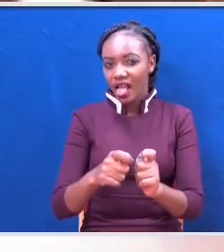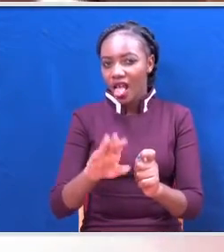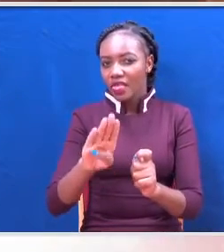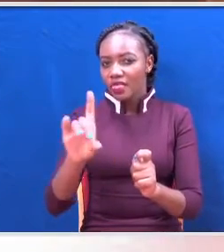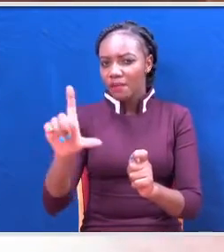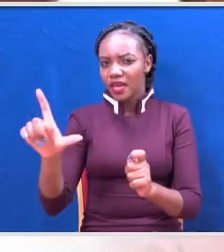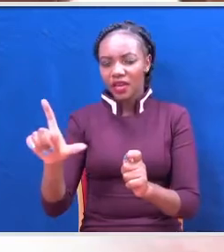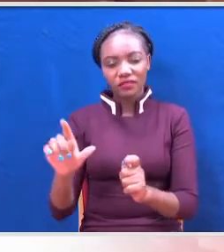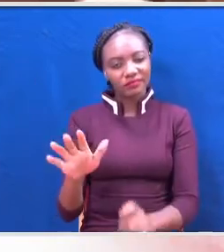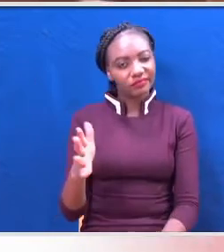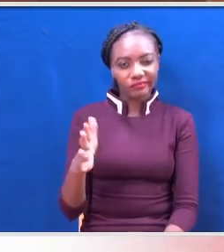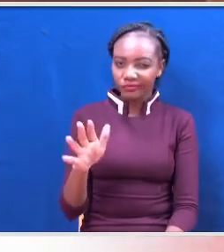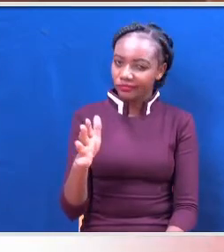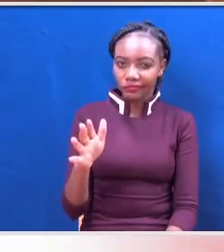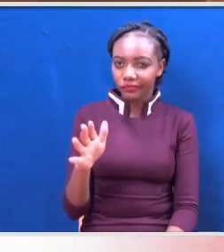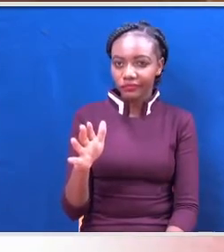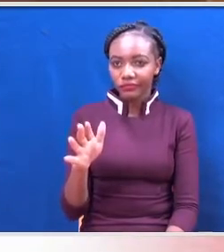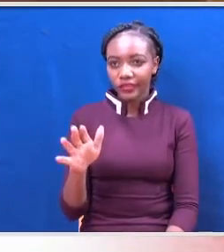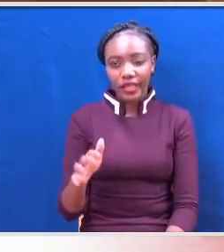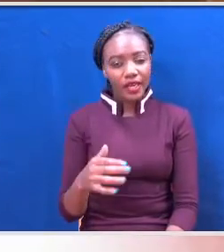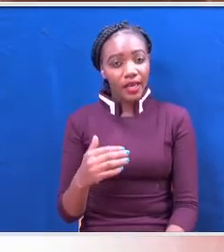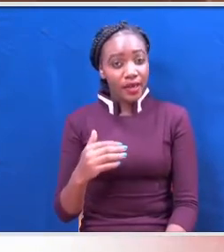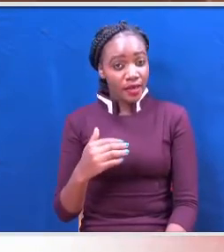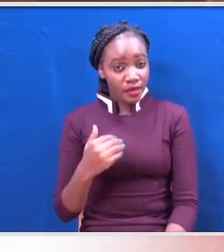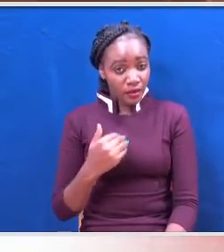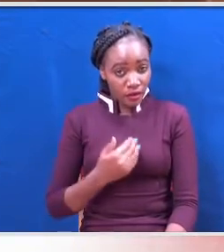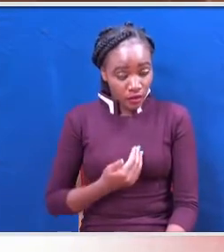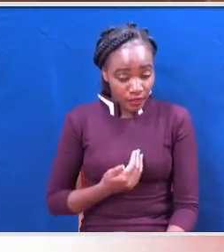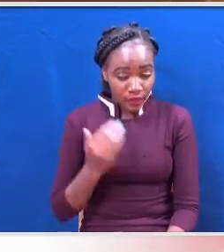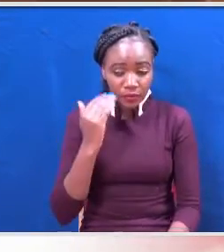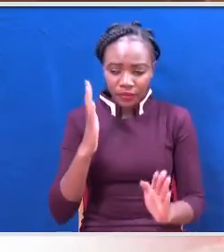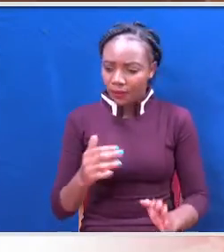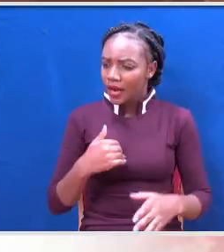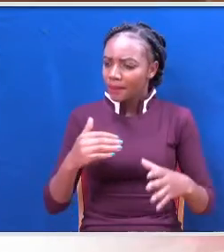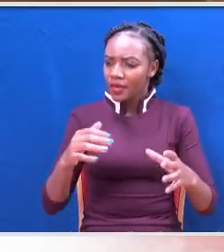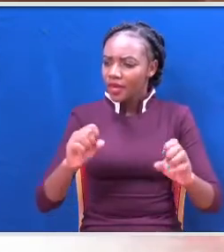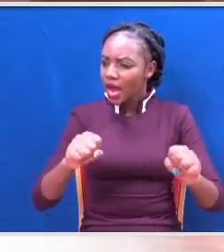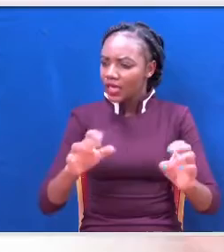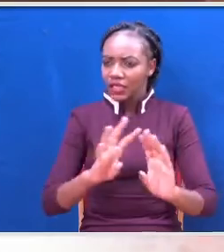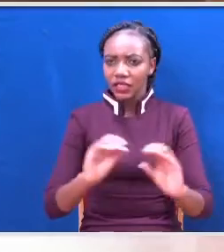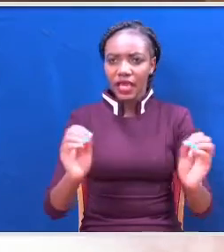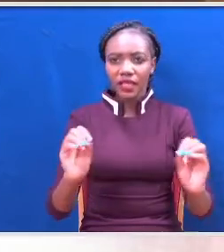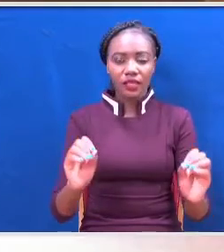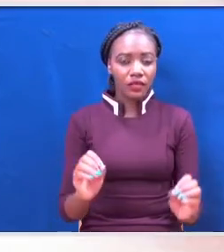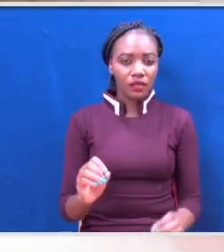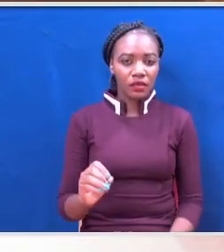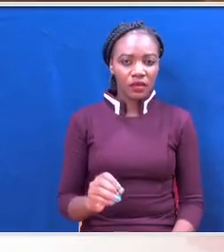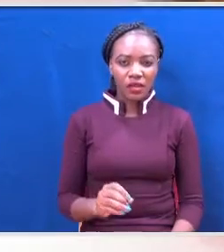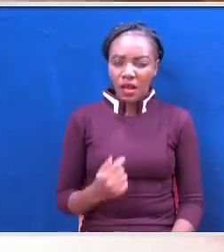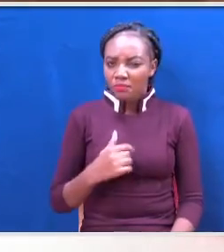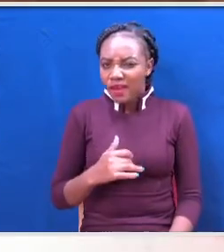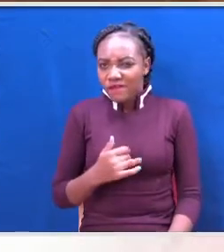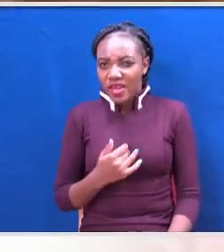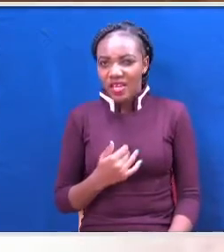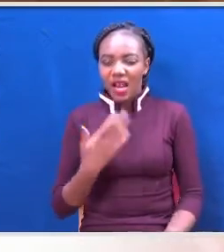that's why, Mr. Speaker, I don't agree with those proponents that we cannot amend this bill. If you